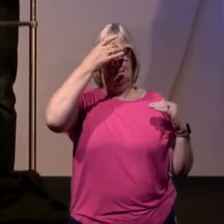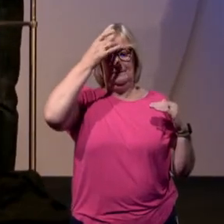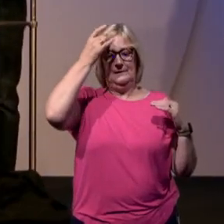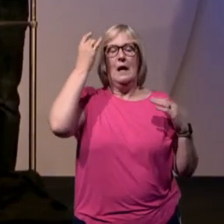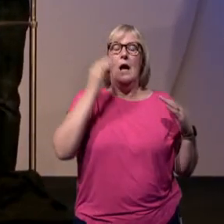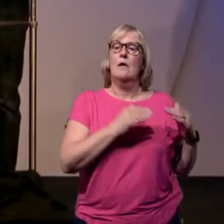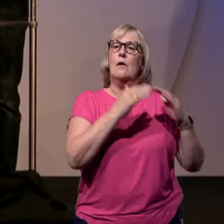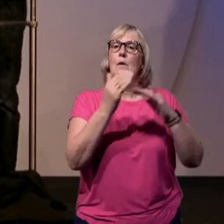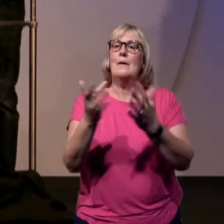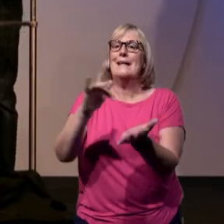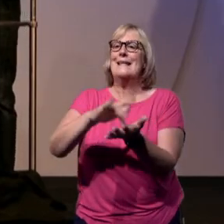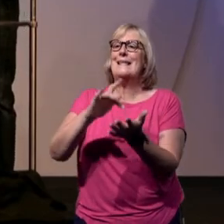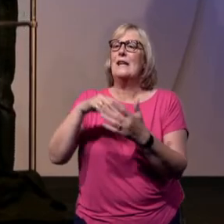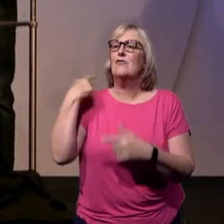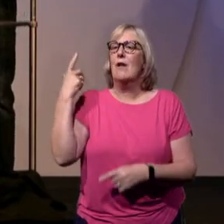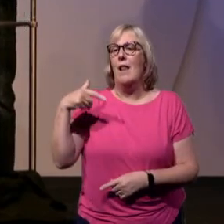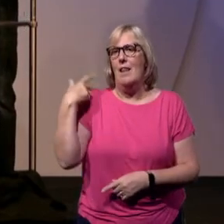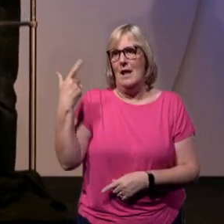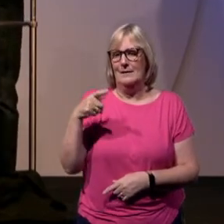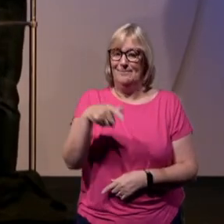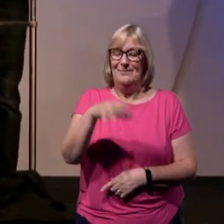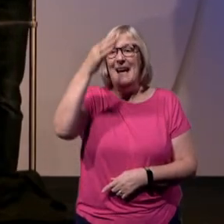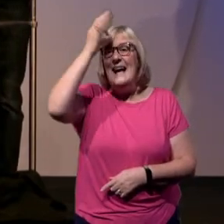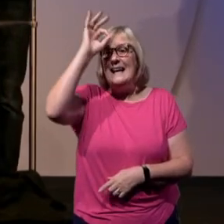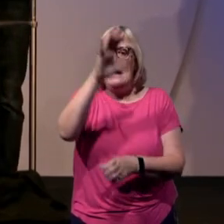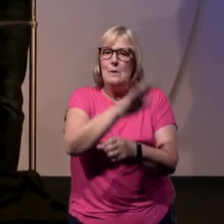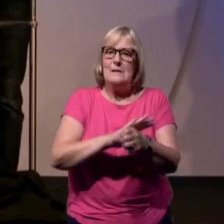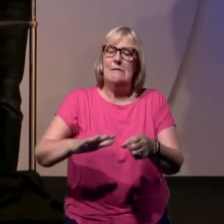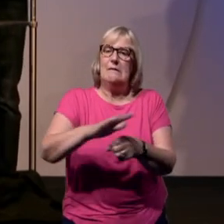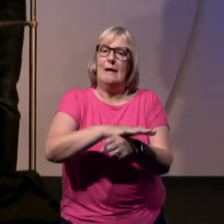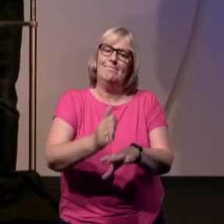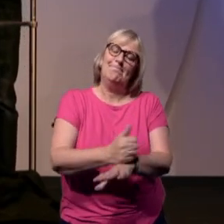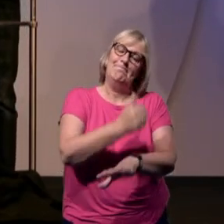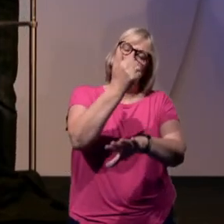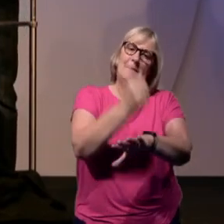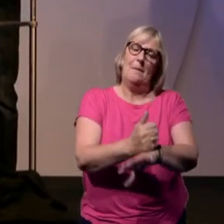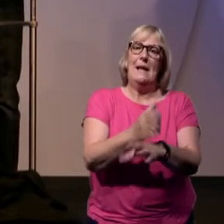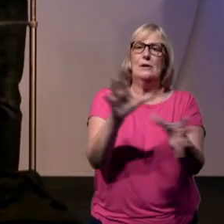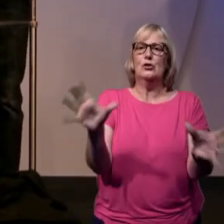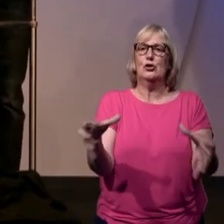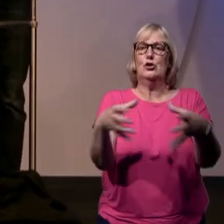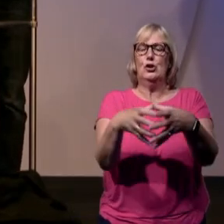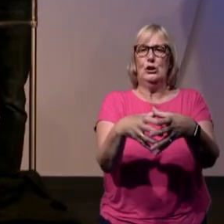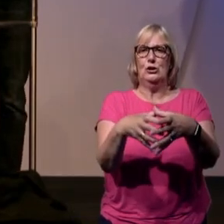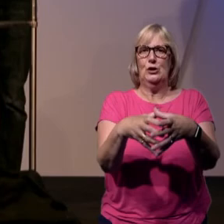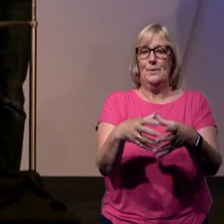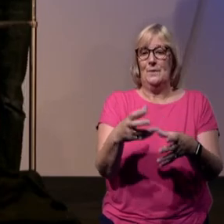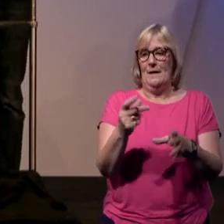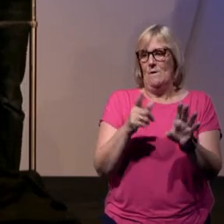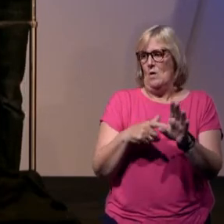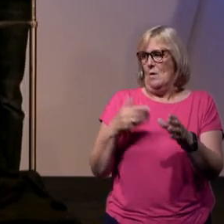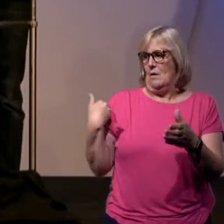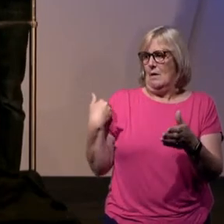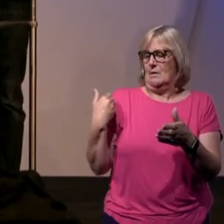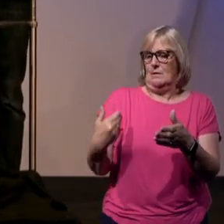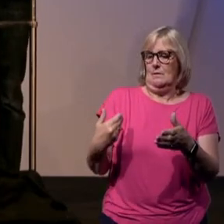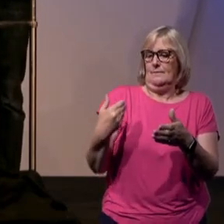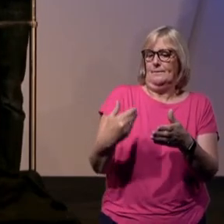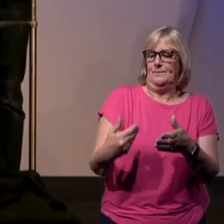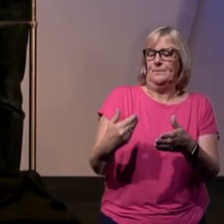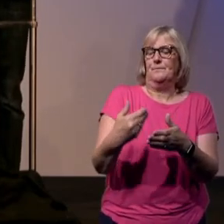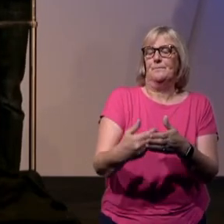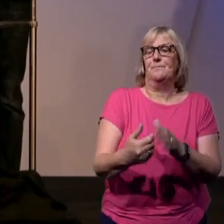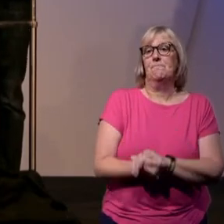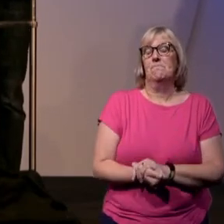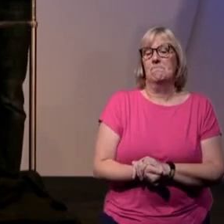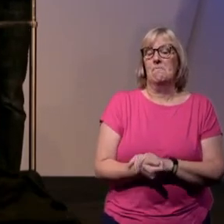in central London, a council estate to plant a church. In the last few years, every year there has been